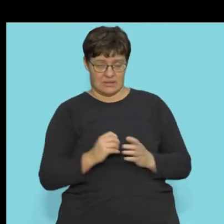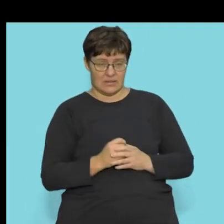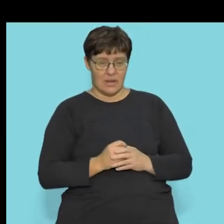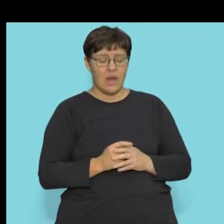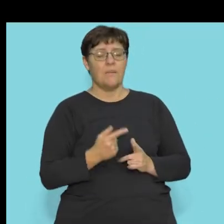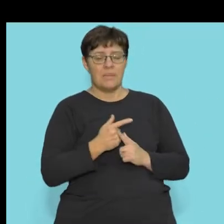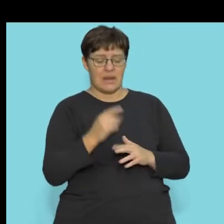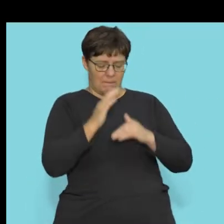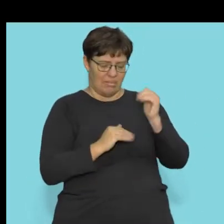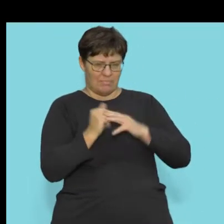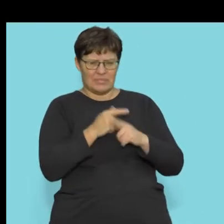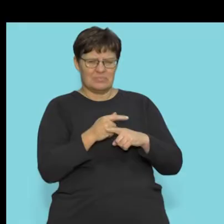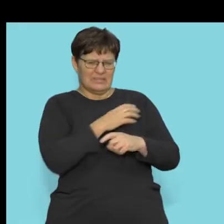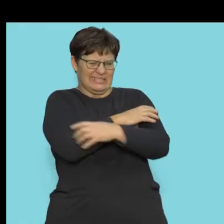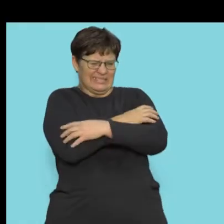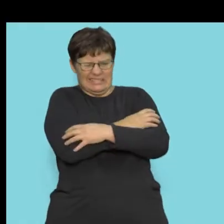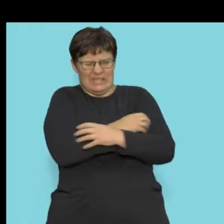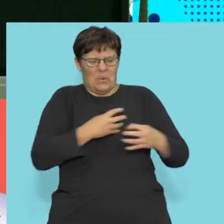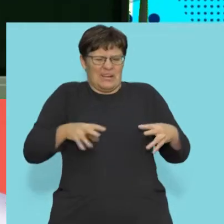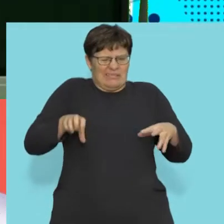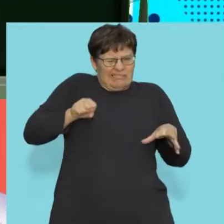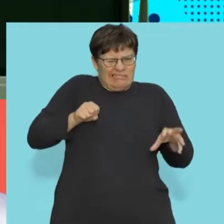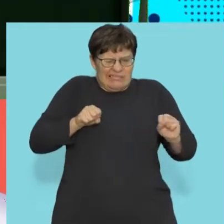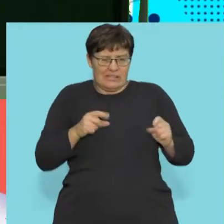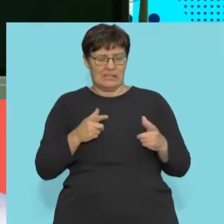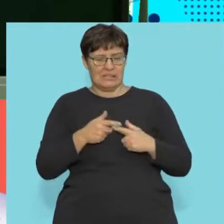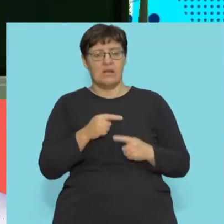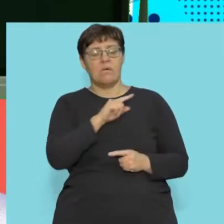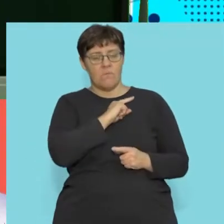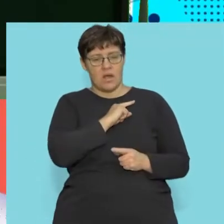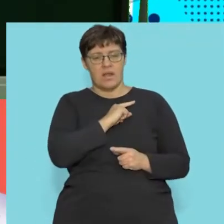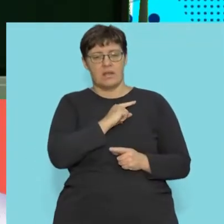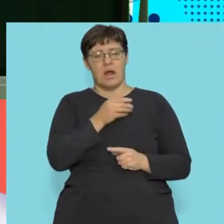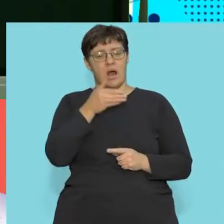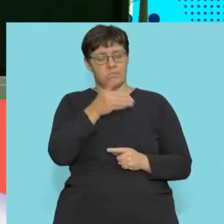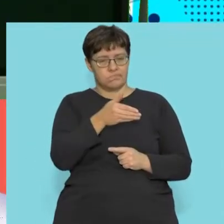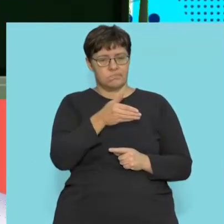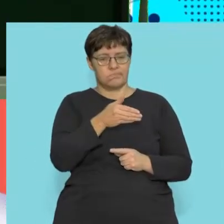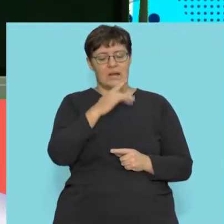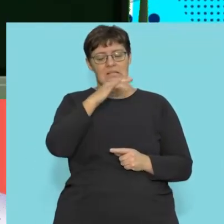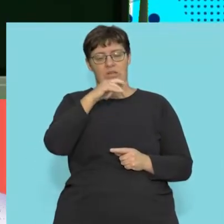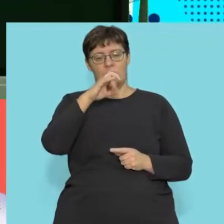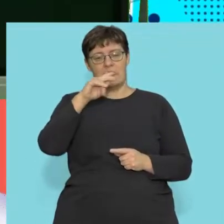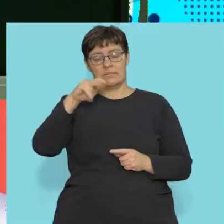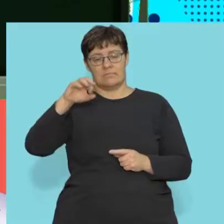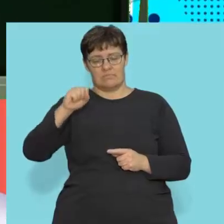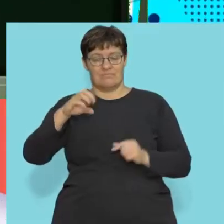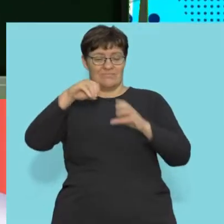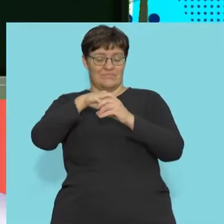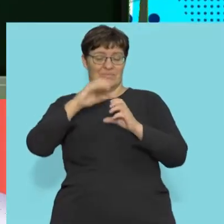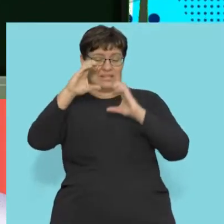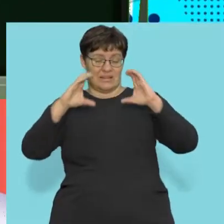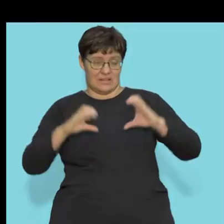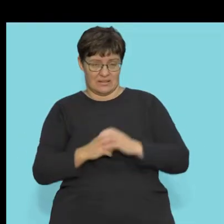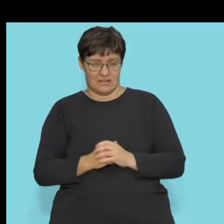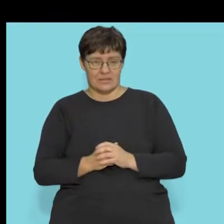those crystals build up and cause the stiffening and cramp of those muscles as they build up in the cytoplasm of the cell.